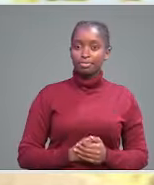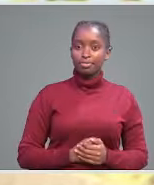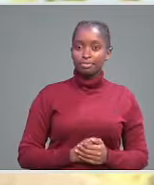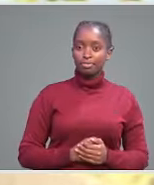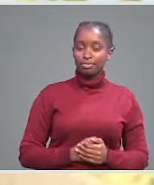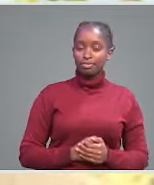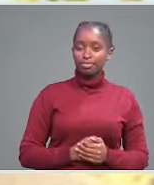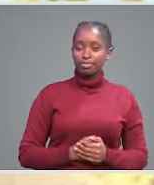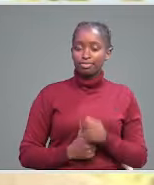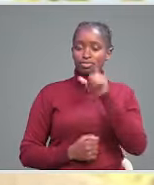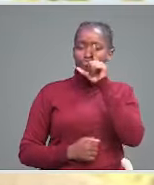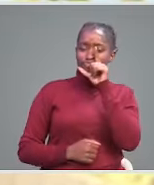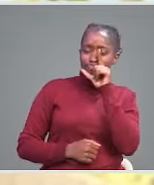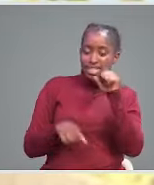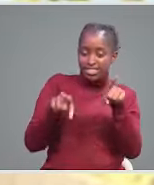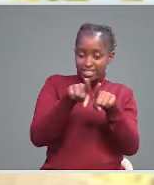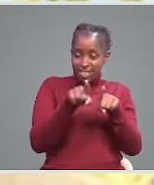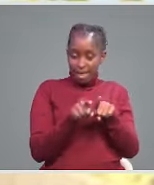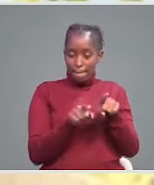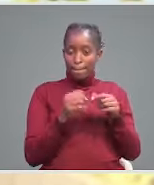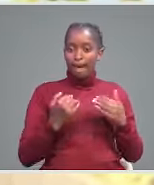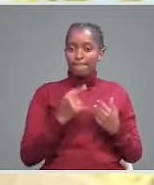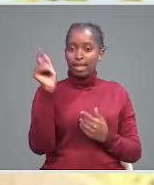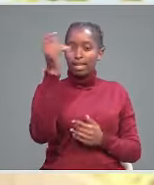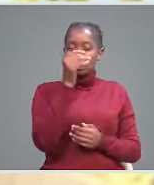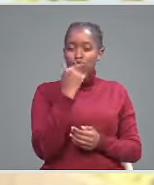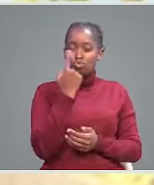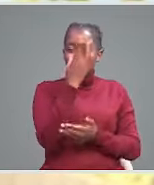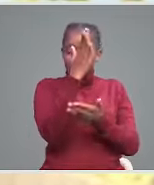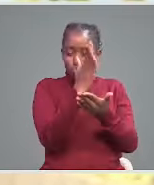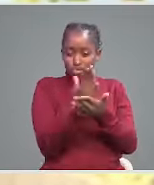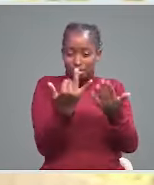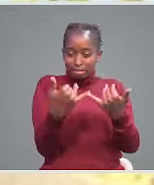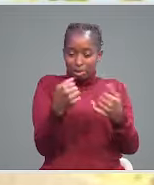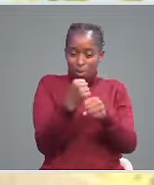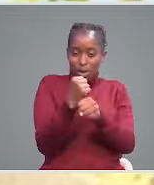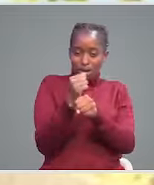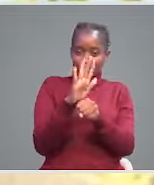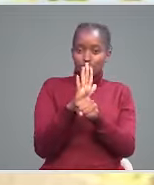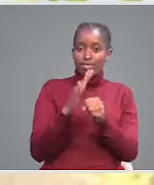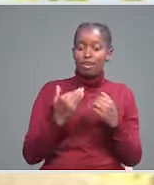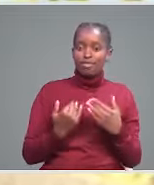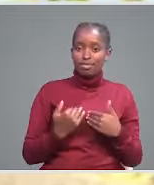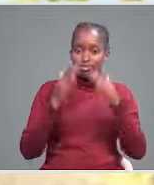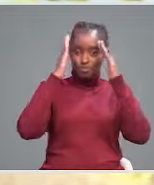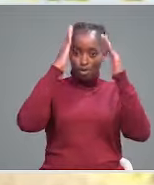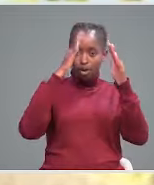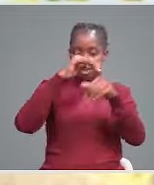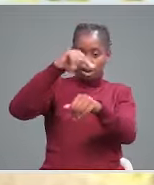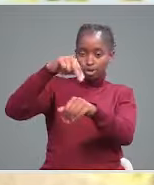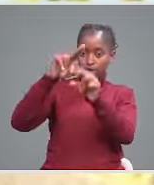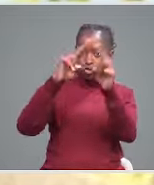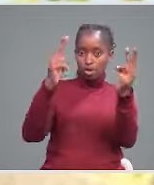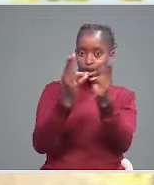Abraham is also a patriot whose dedication to cohesion, national unity,